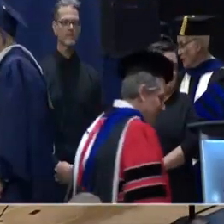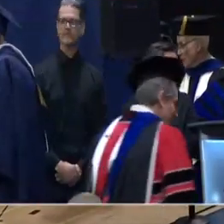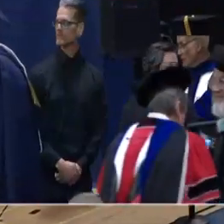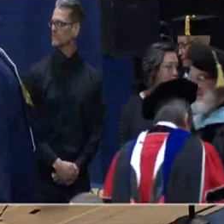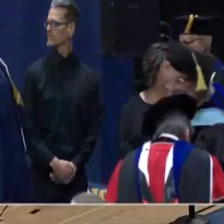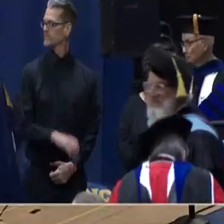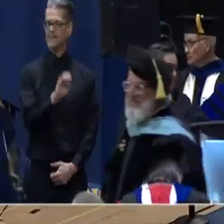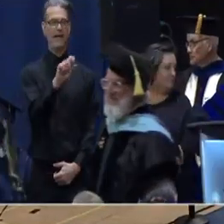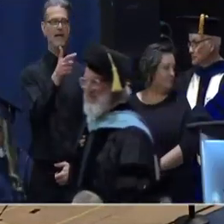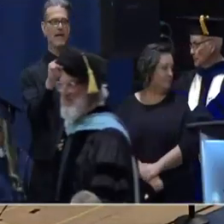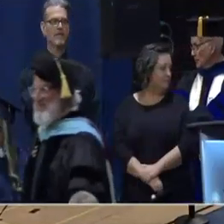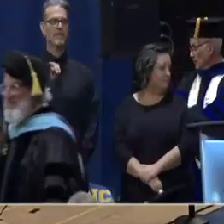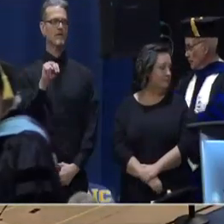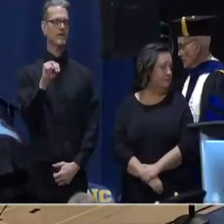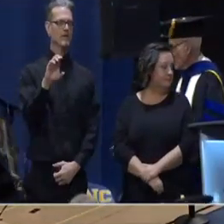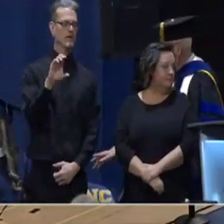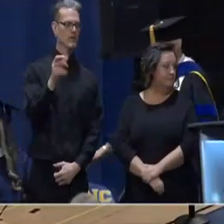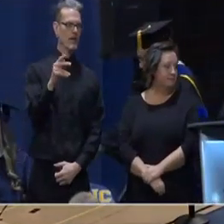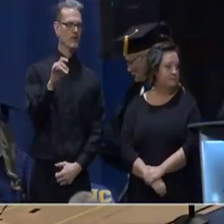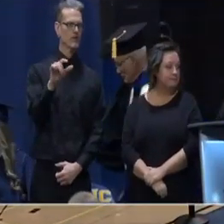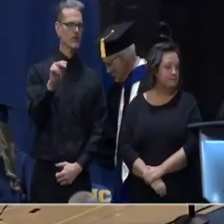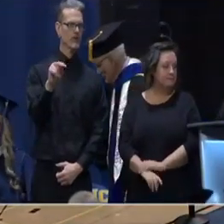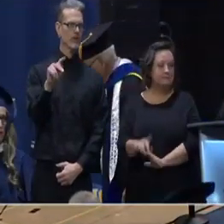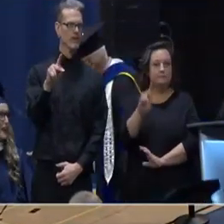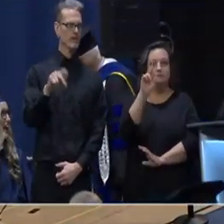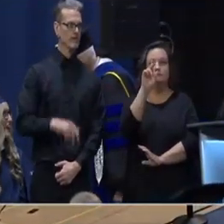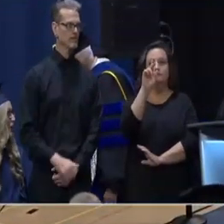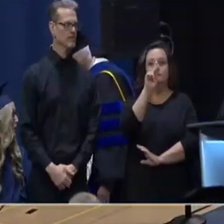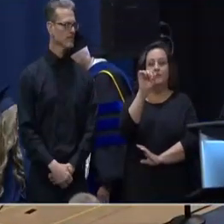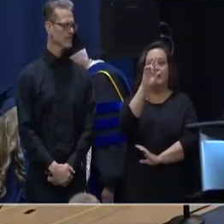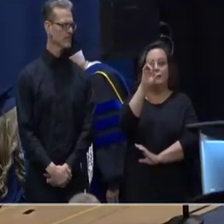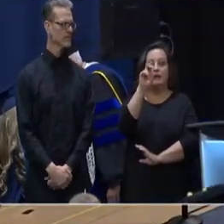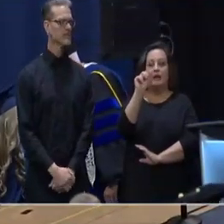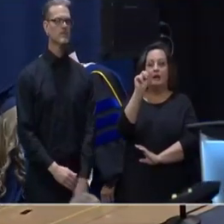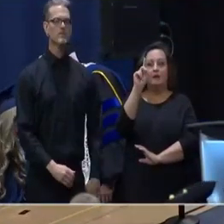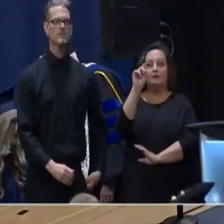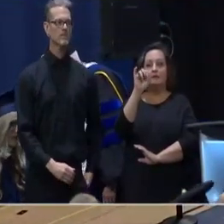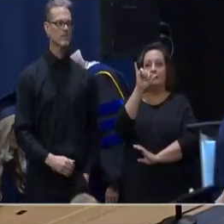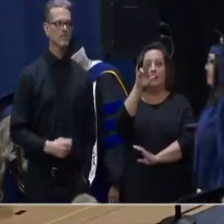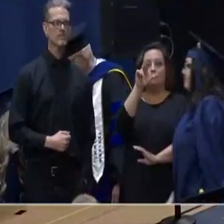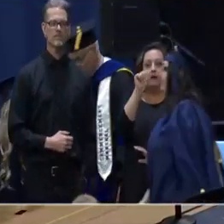Yishen Chen, Chen Yishen. Karen Dyra.